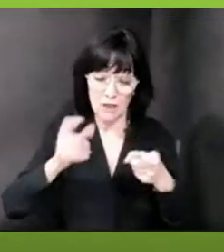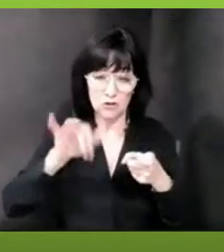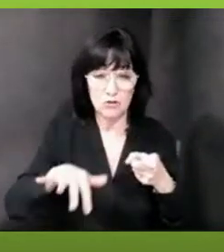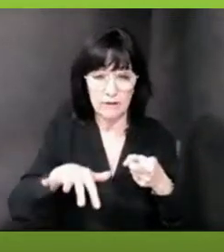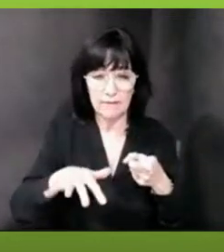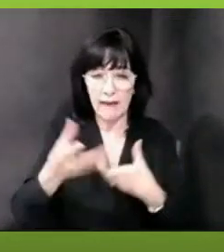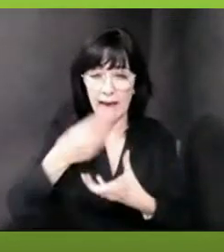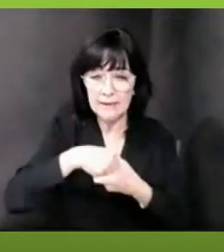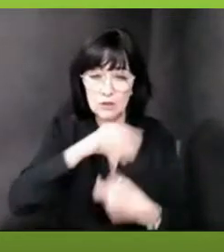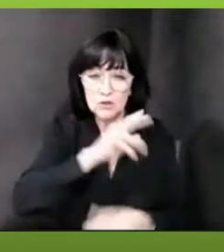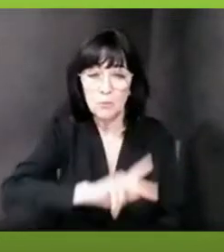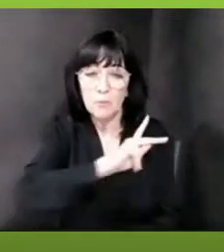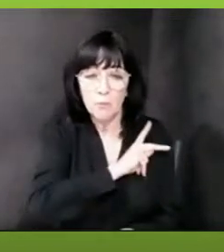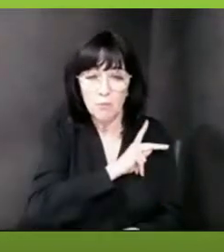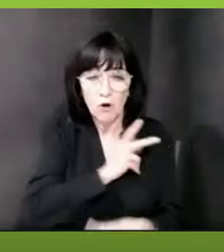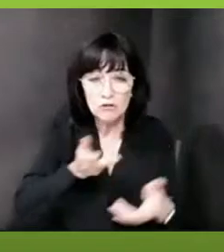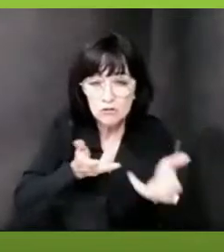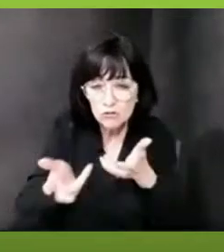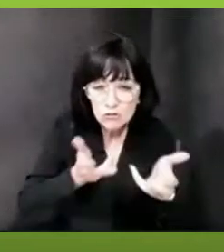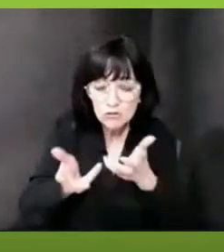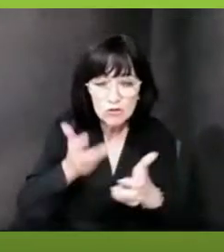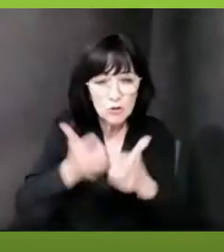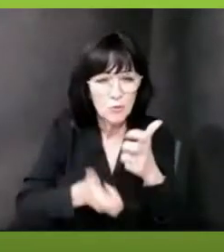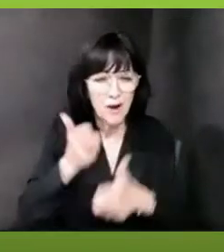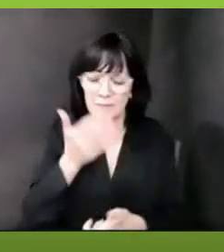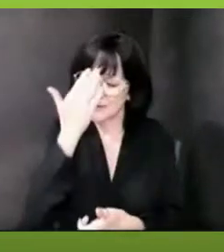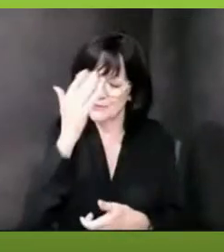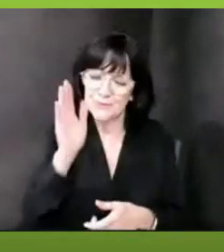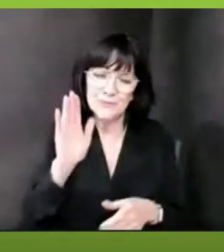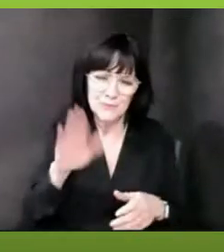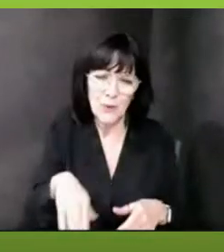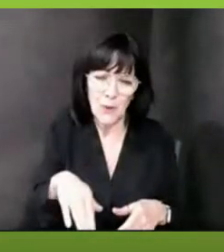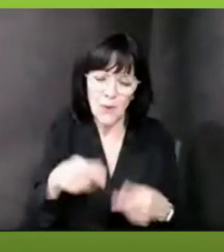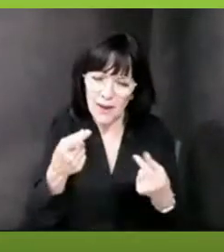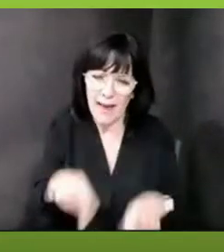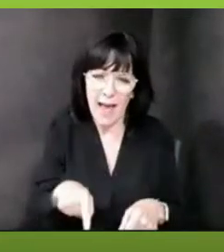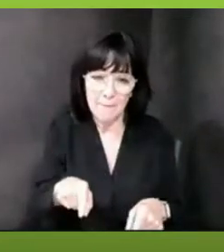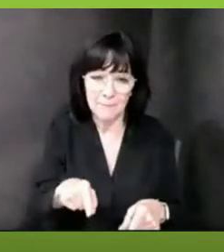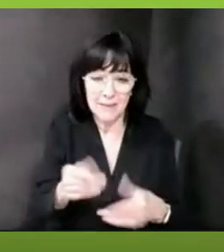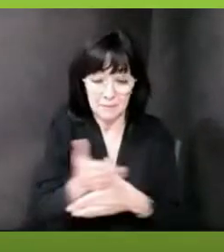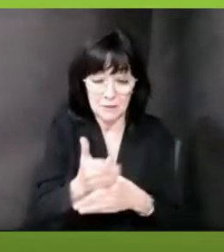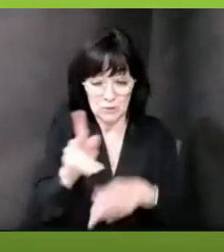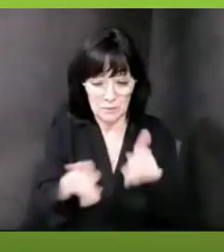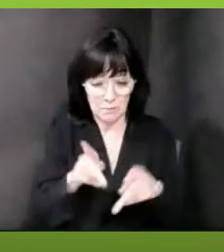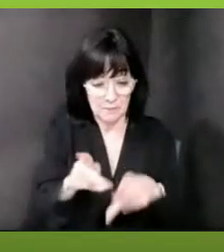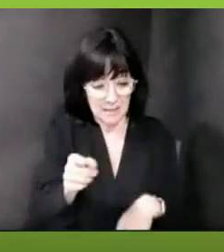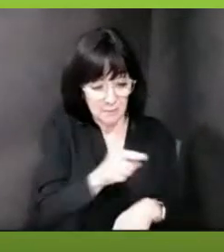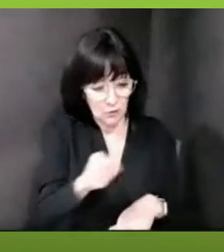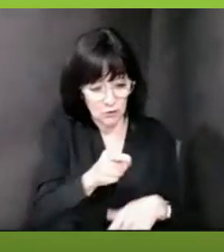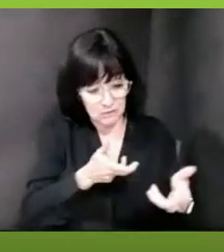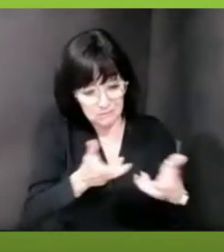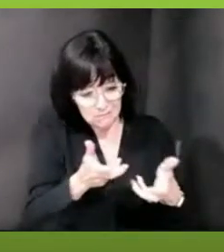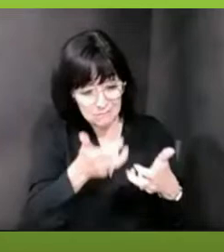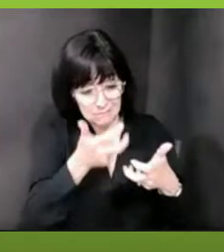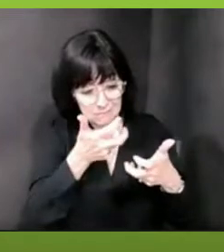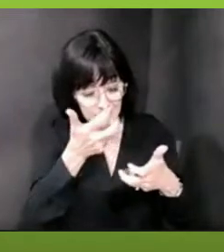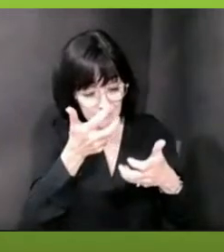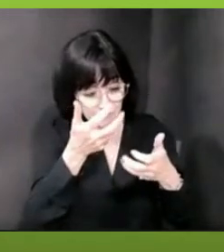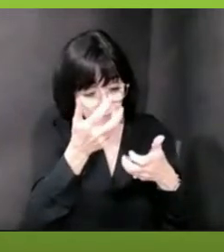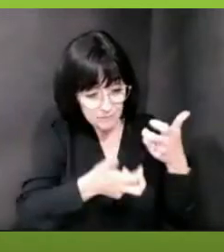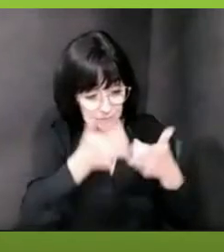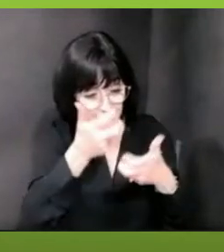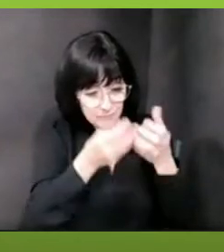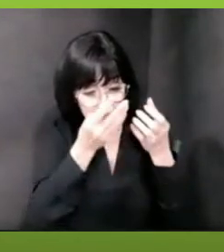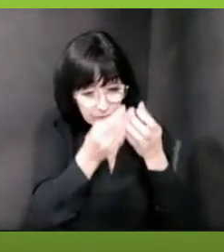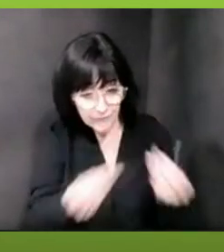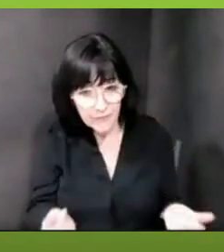in the classroom. And the I Can Problem Solve is more like a practical approach to solving problems. Things like,